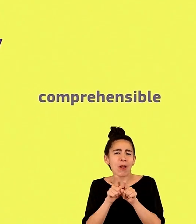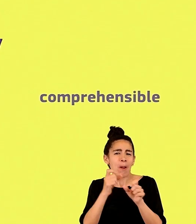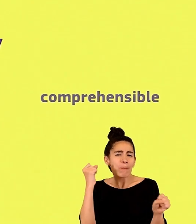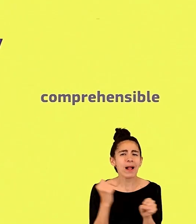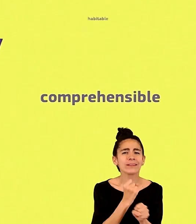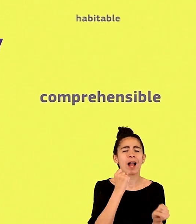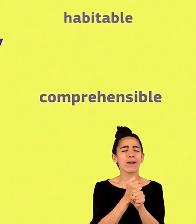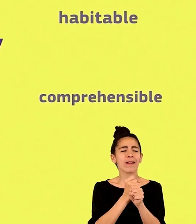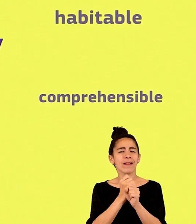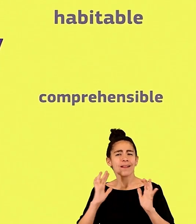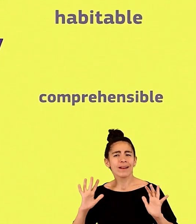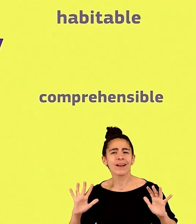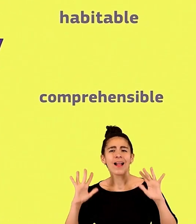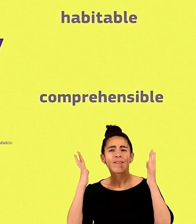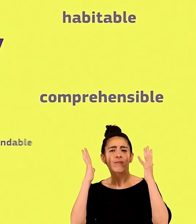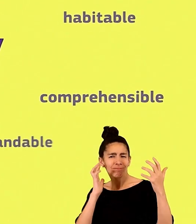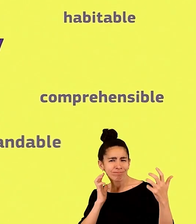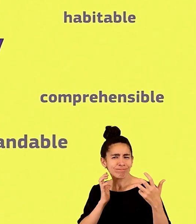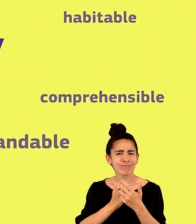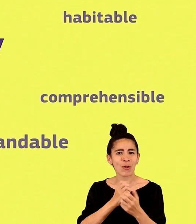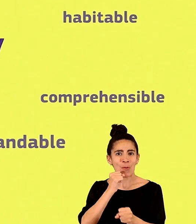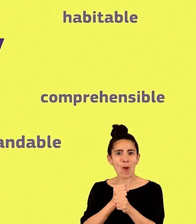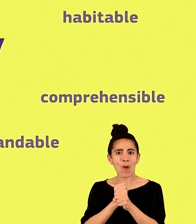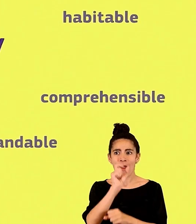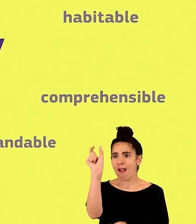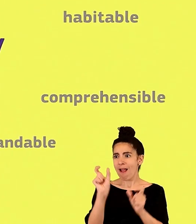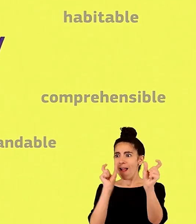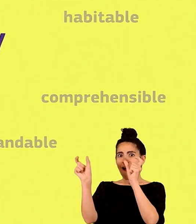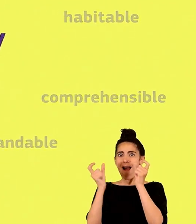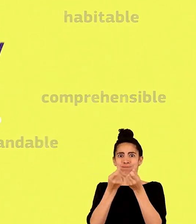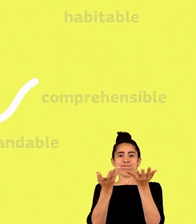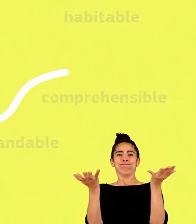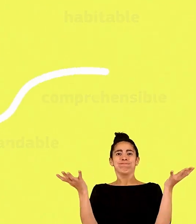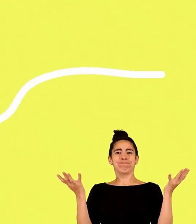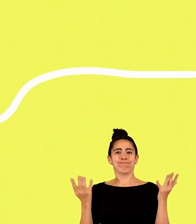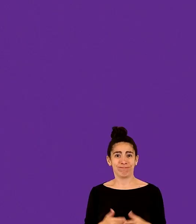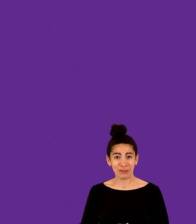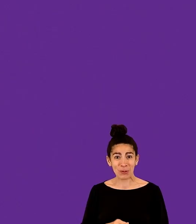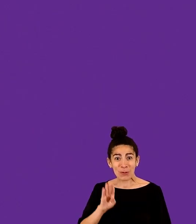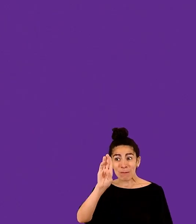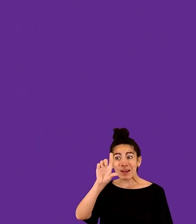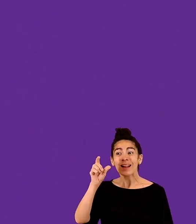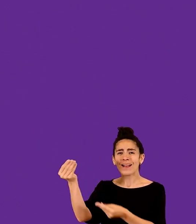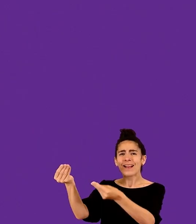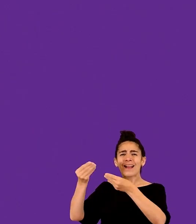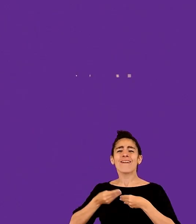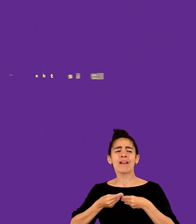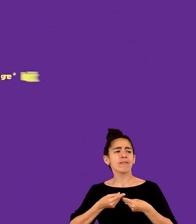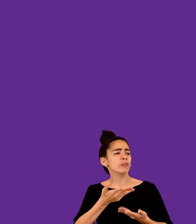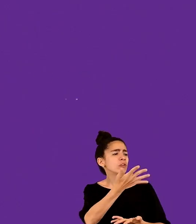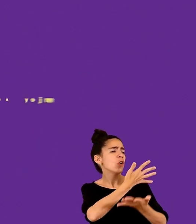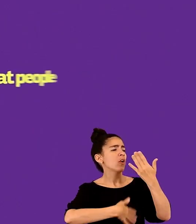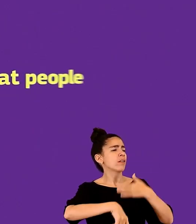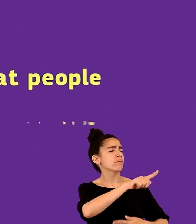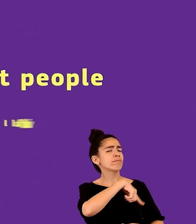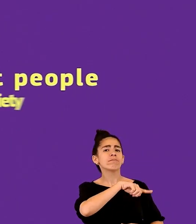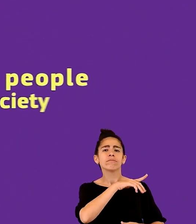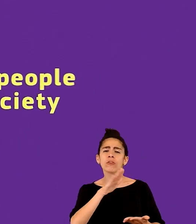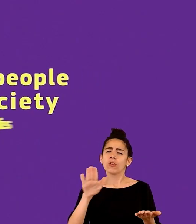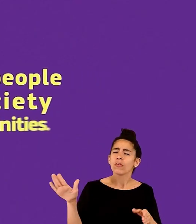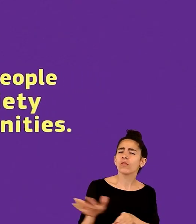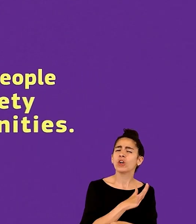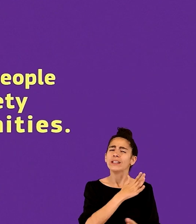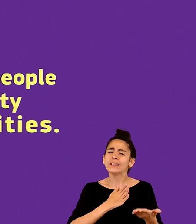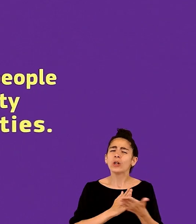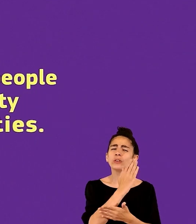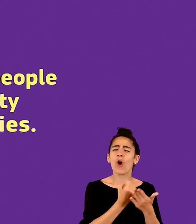things practicable, livable, suitable, workable, etc. Bull. It is the engine to ensure that